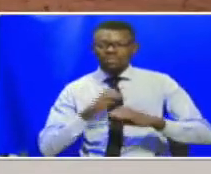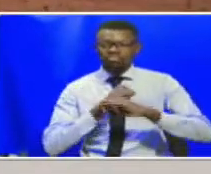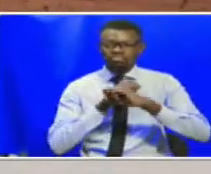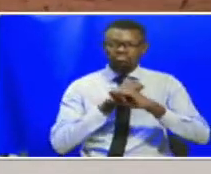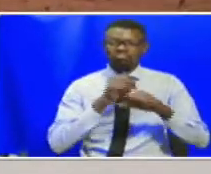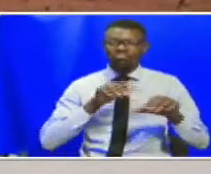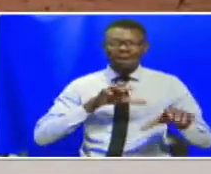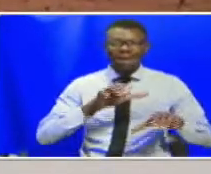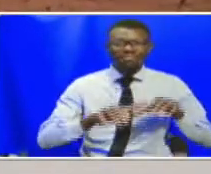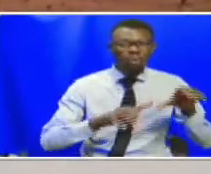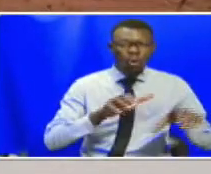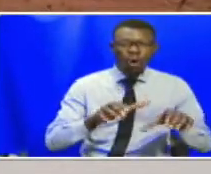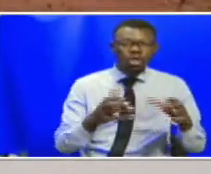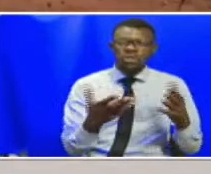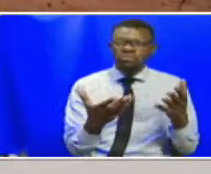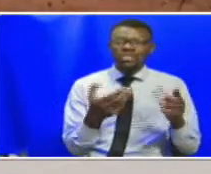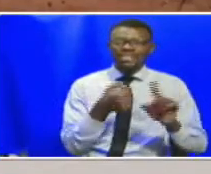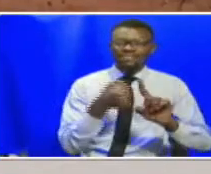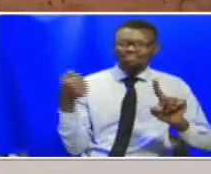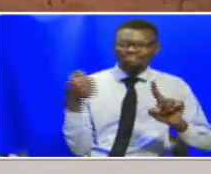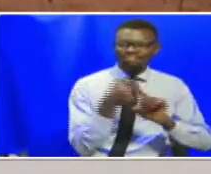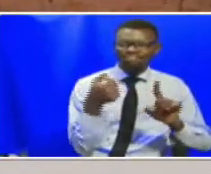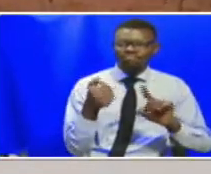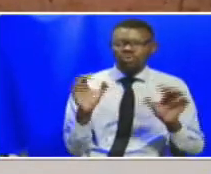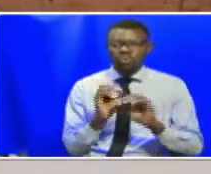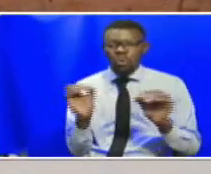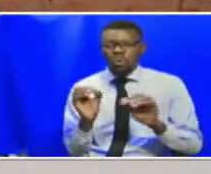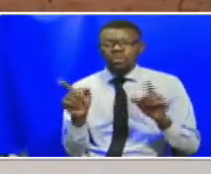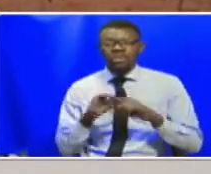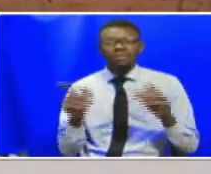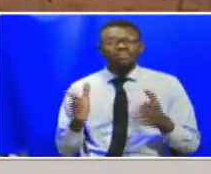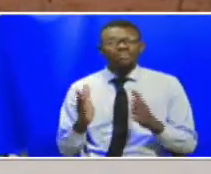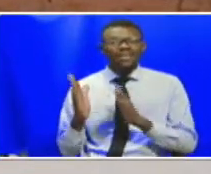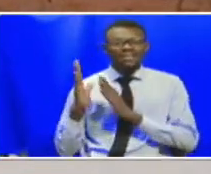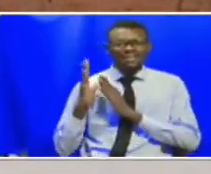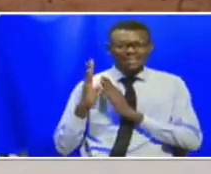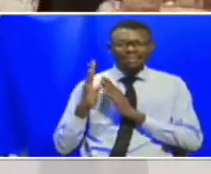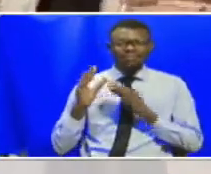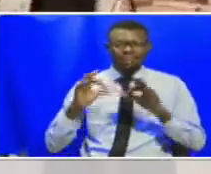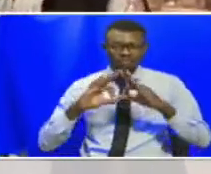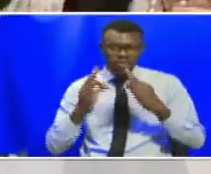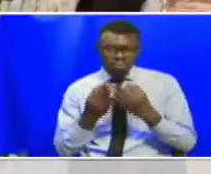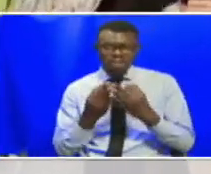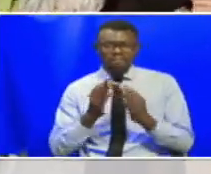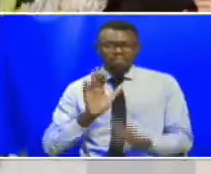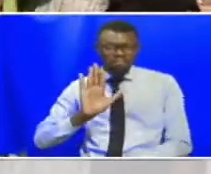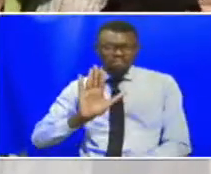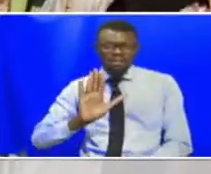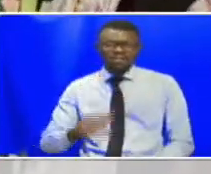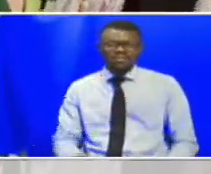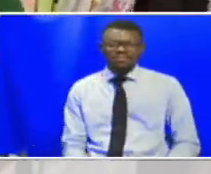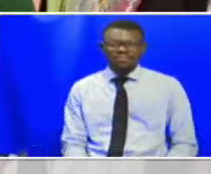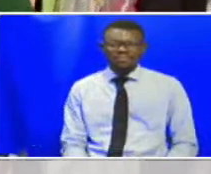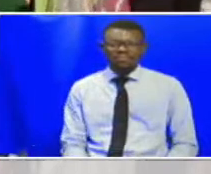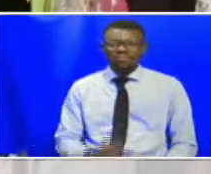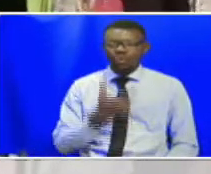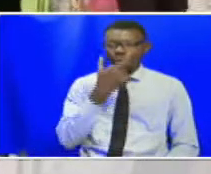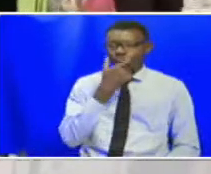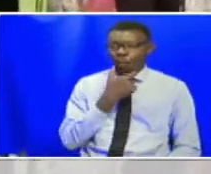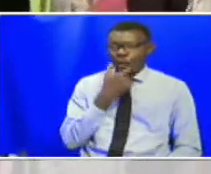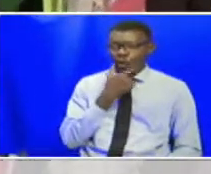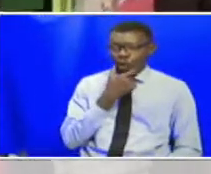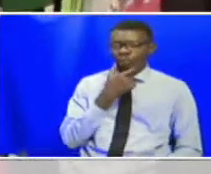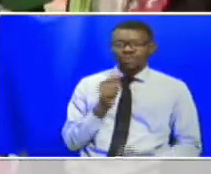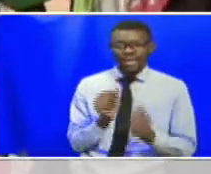from human and animal predators and providing security to their families too. At 18 years, he